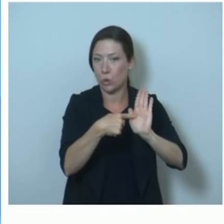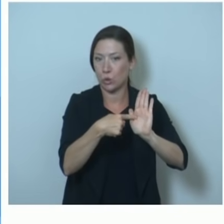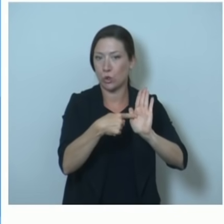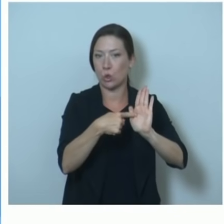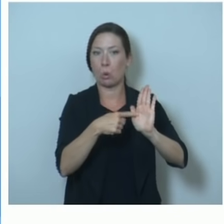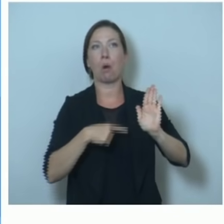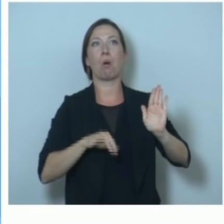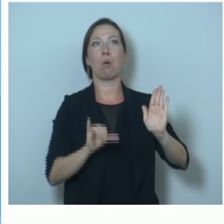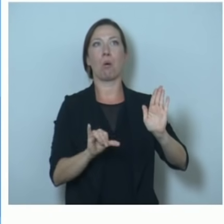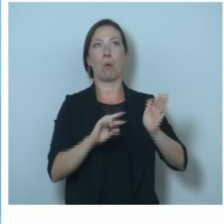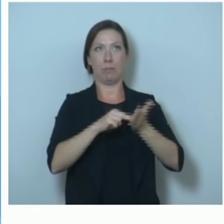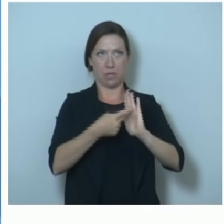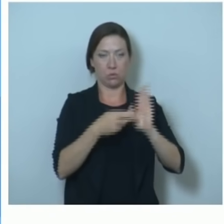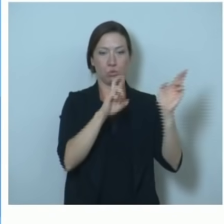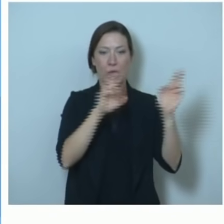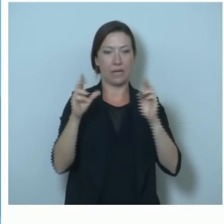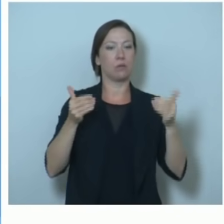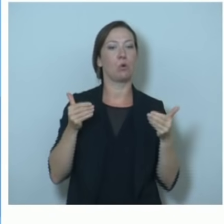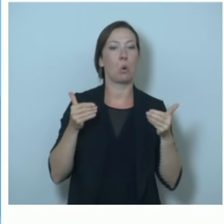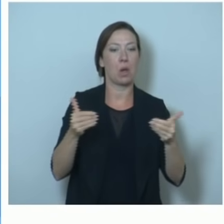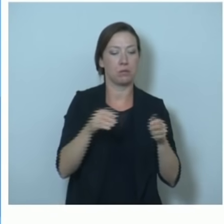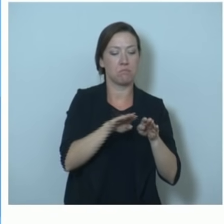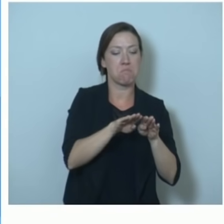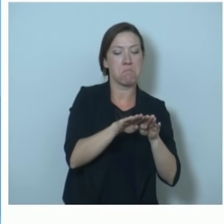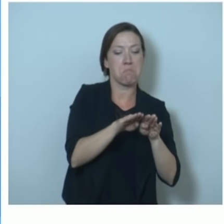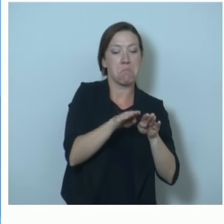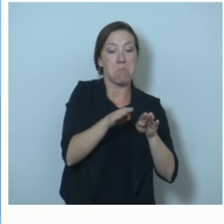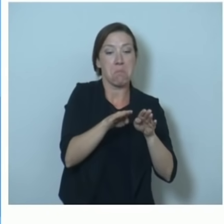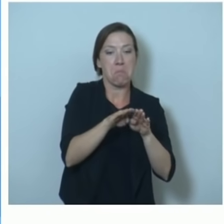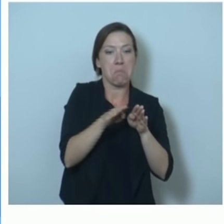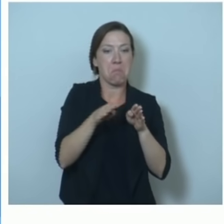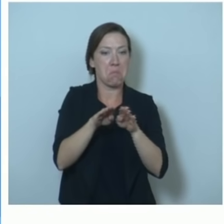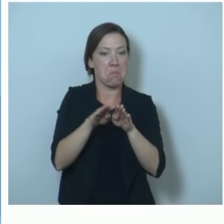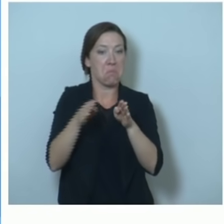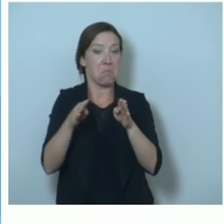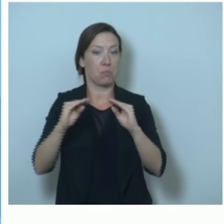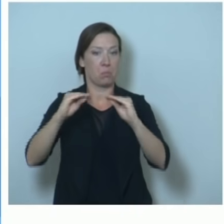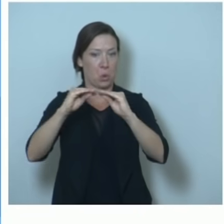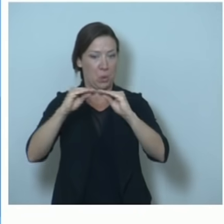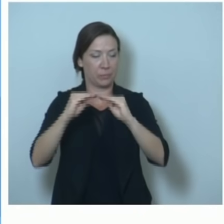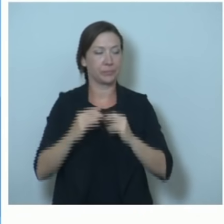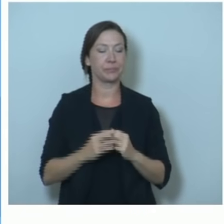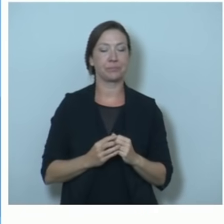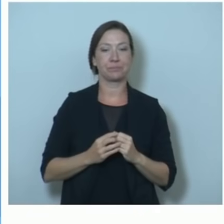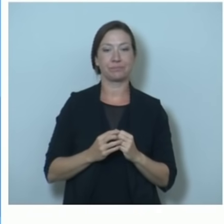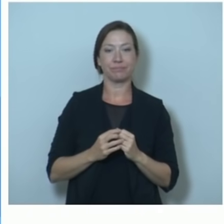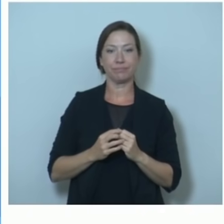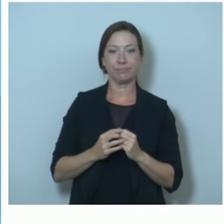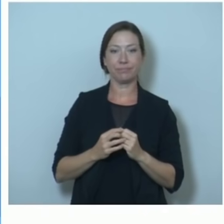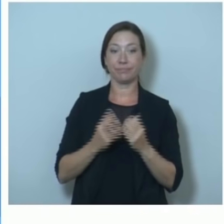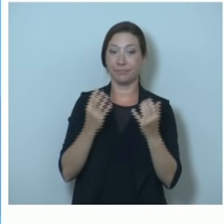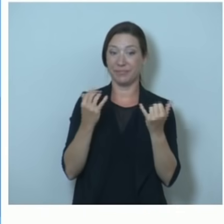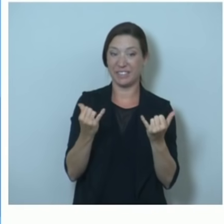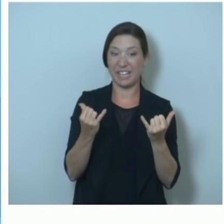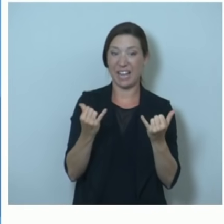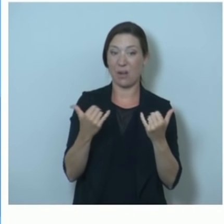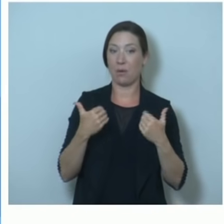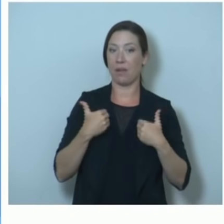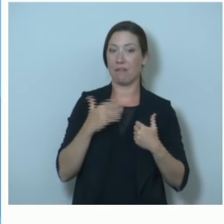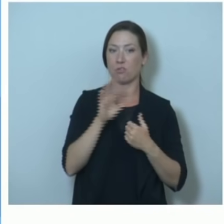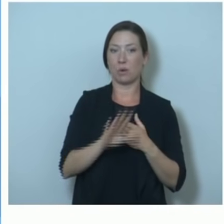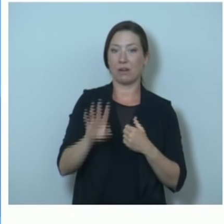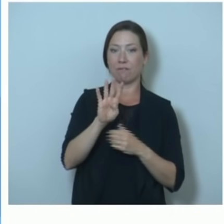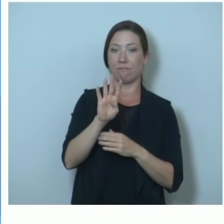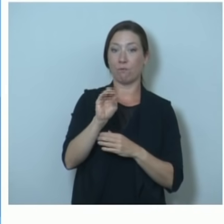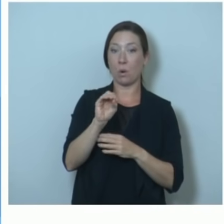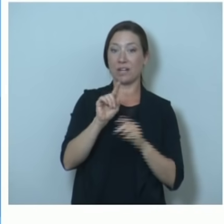opening things up a little bit more. And I mentioned last week, now there's probably 40 state plans out there,